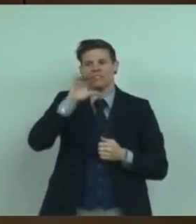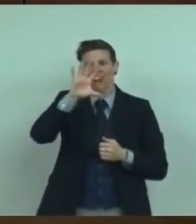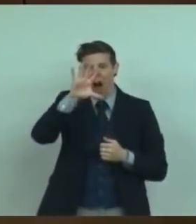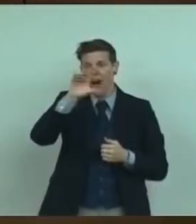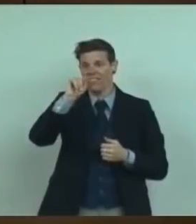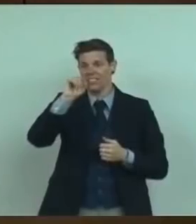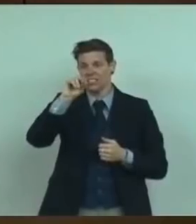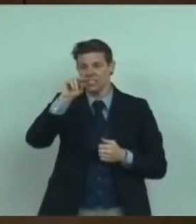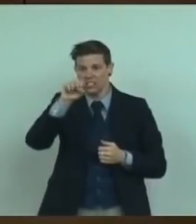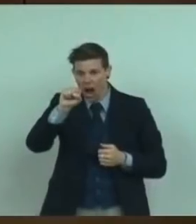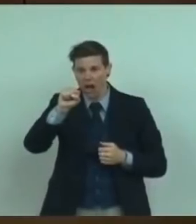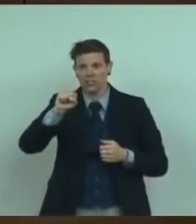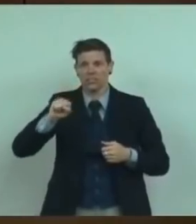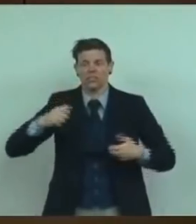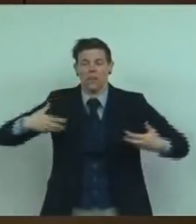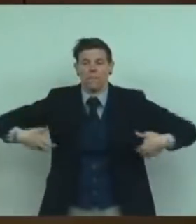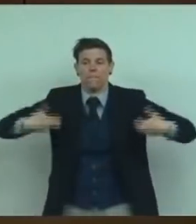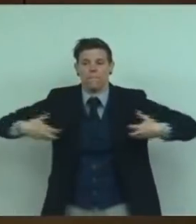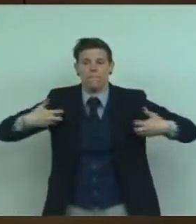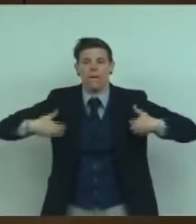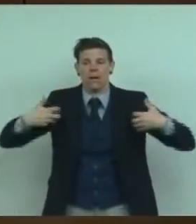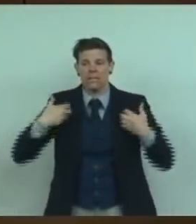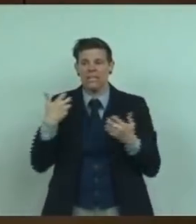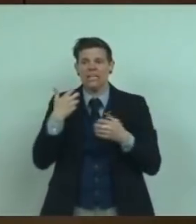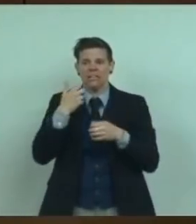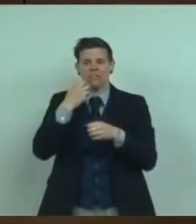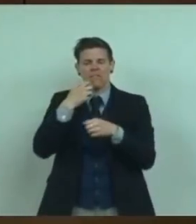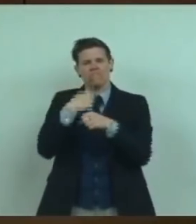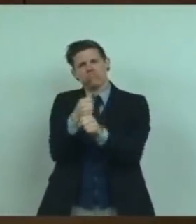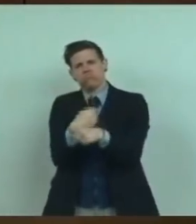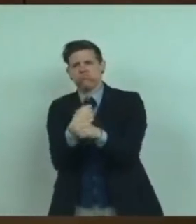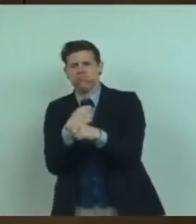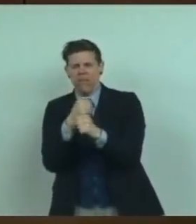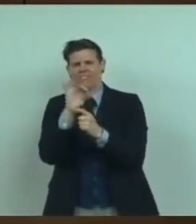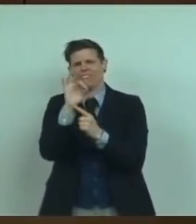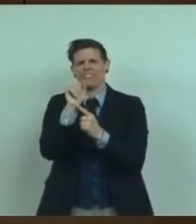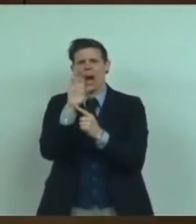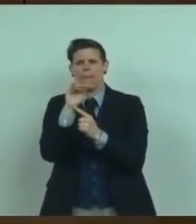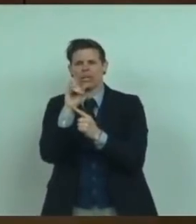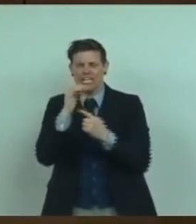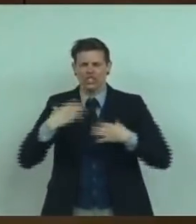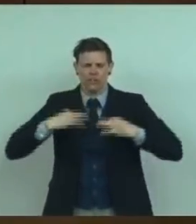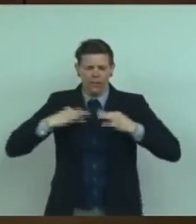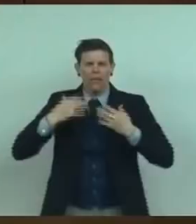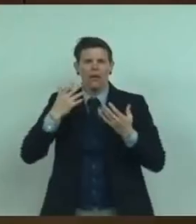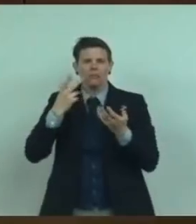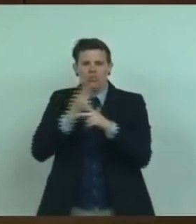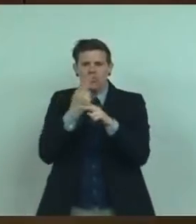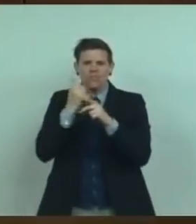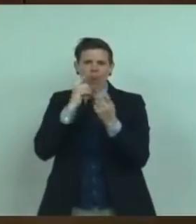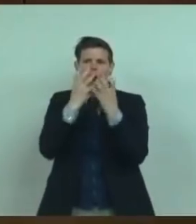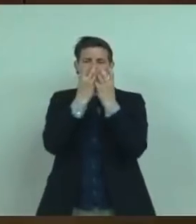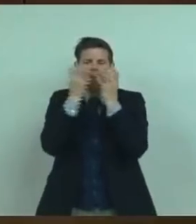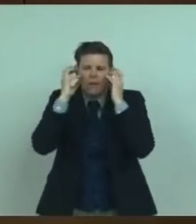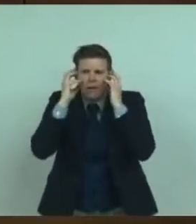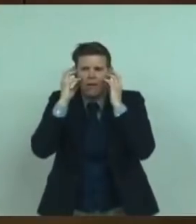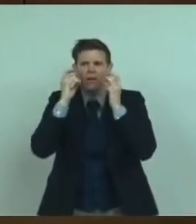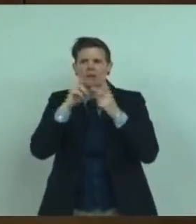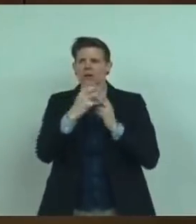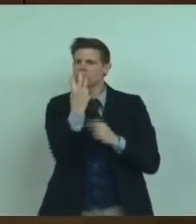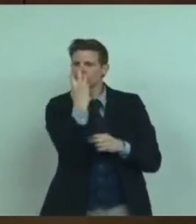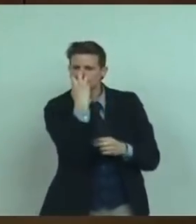plastic face shields here. I want to thank Rhino Gloves, which is in Church Rock in McKinley County, for